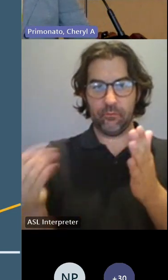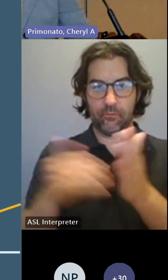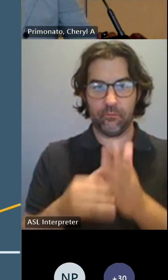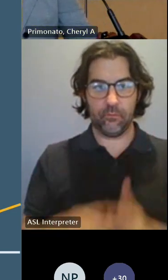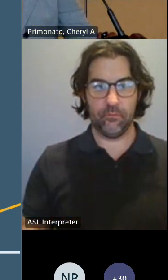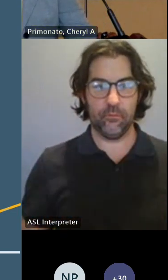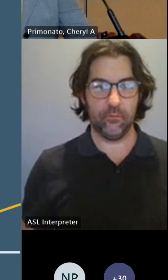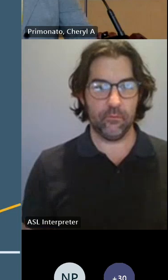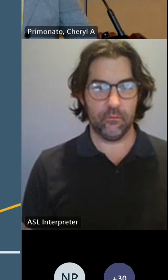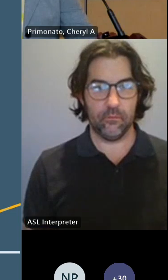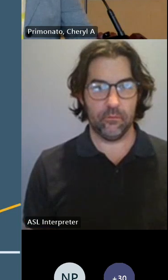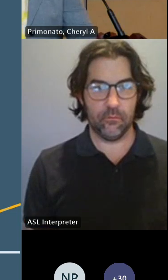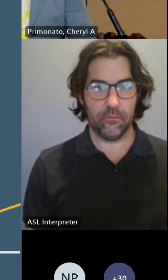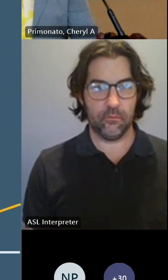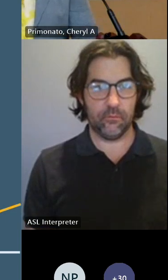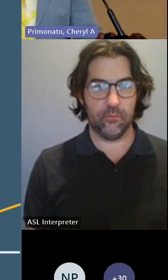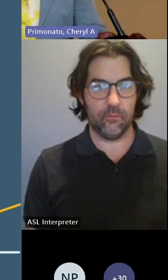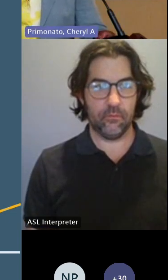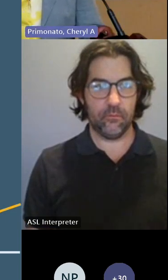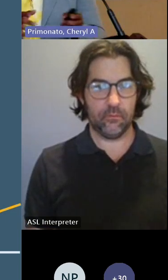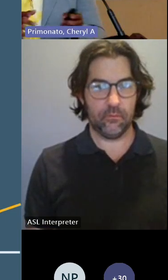reserves.